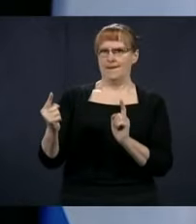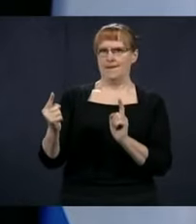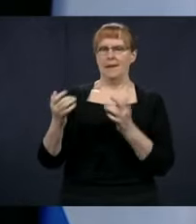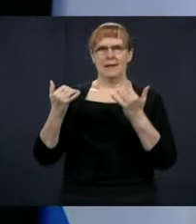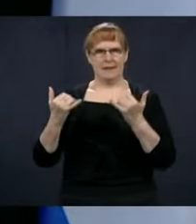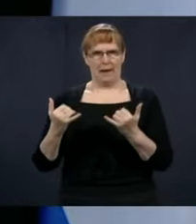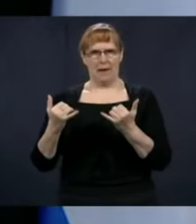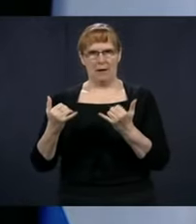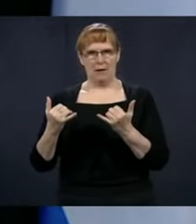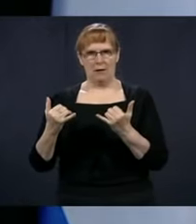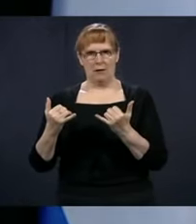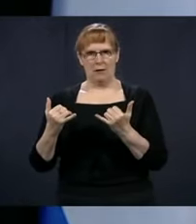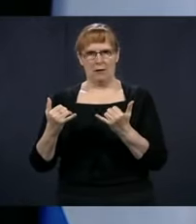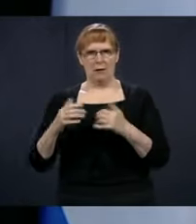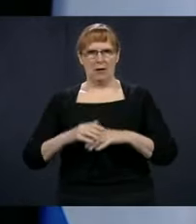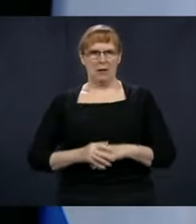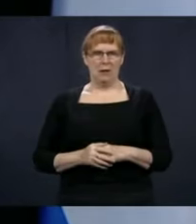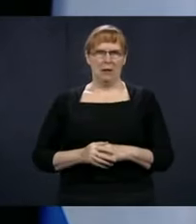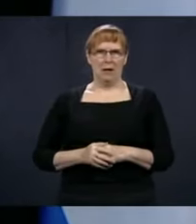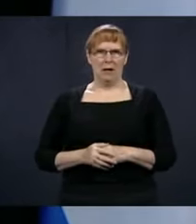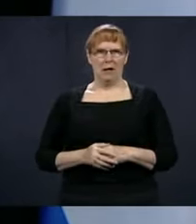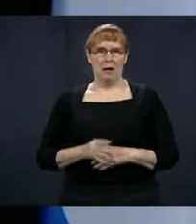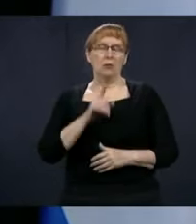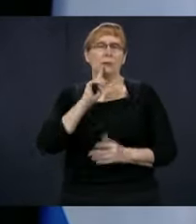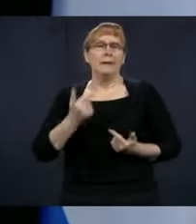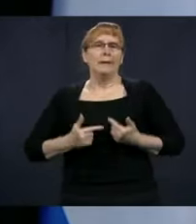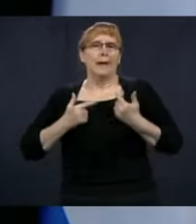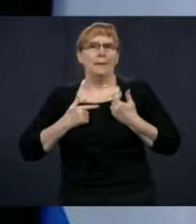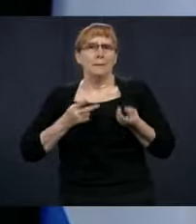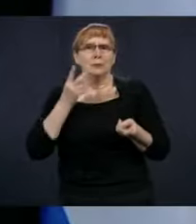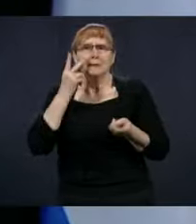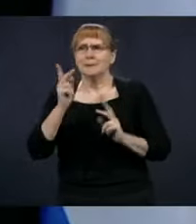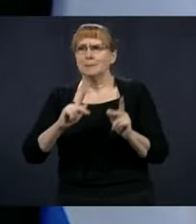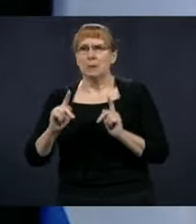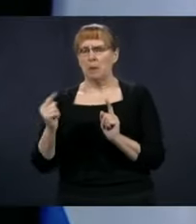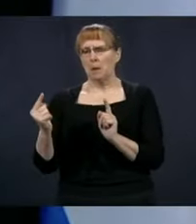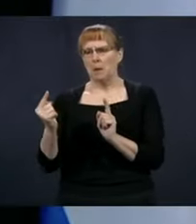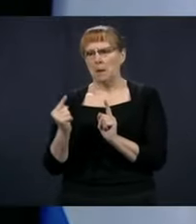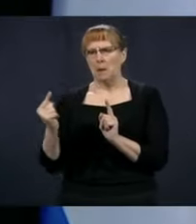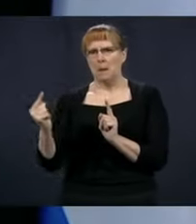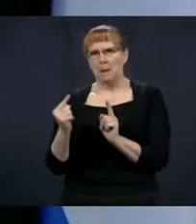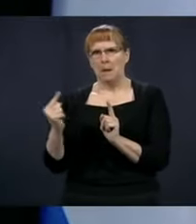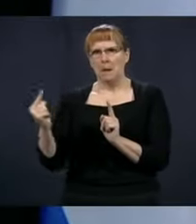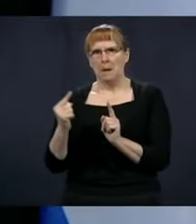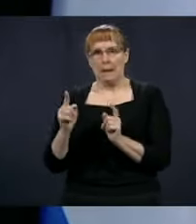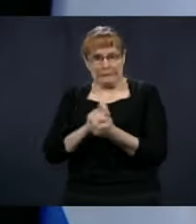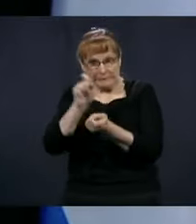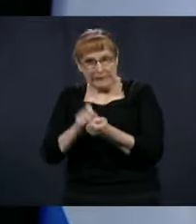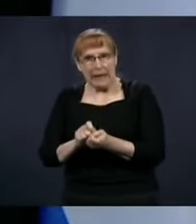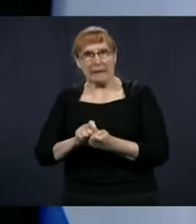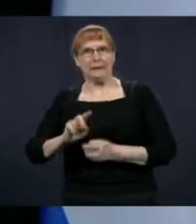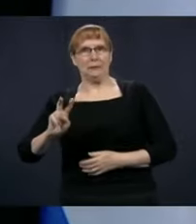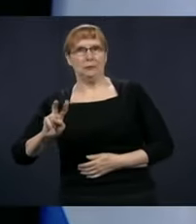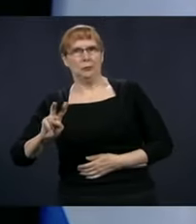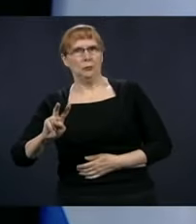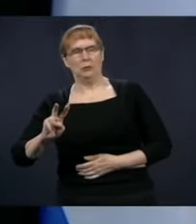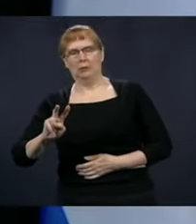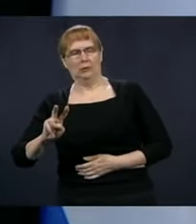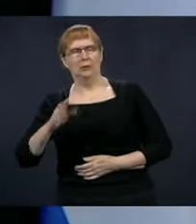doing 1.5 and 1 meter. In fact, the 2 meters is a difficult distance. If I say 1, the people will be at